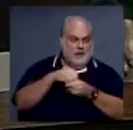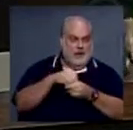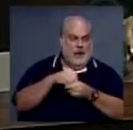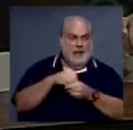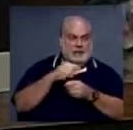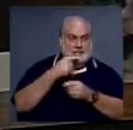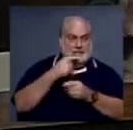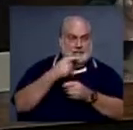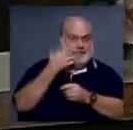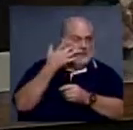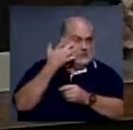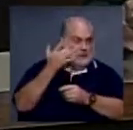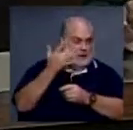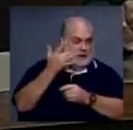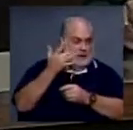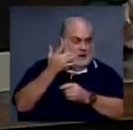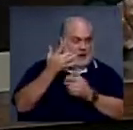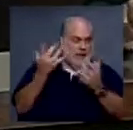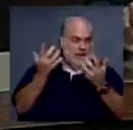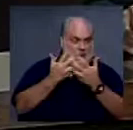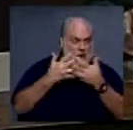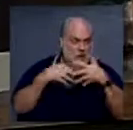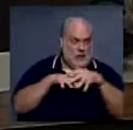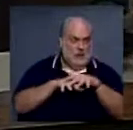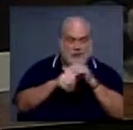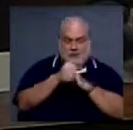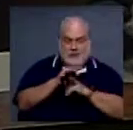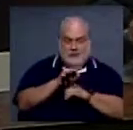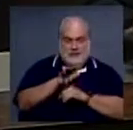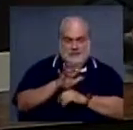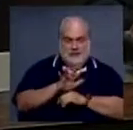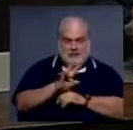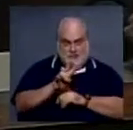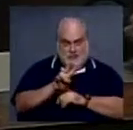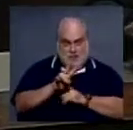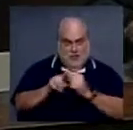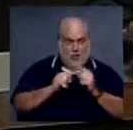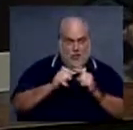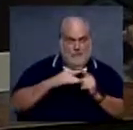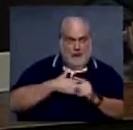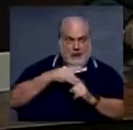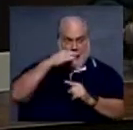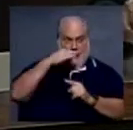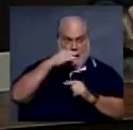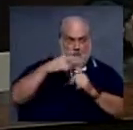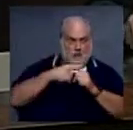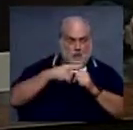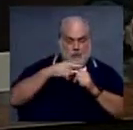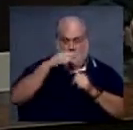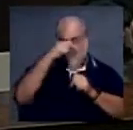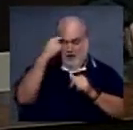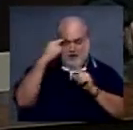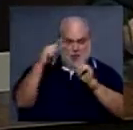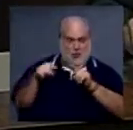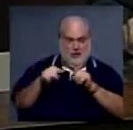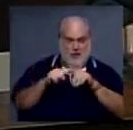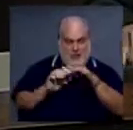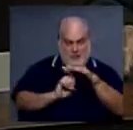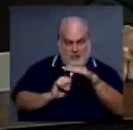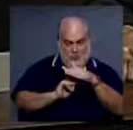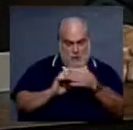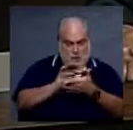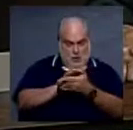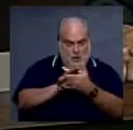that because during integration in 1957, when my children were the first blacks to go to the elementary schools, and it